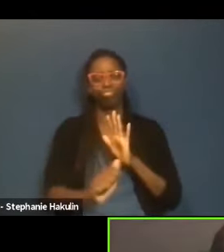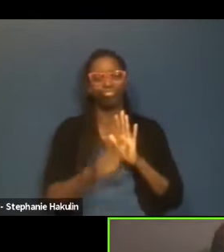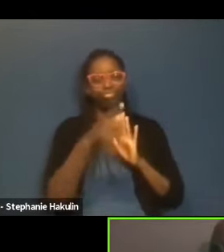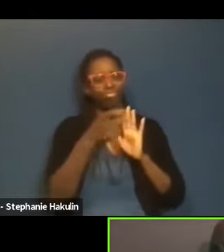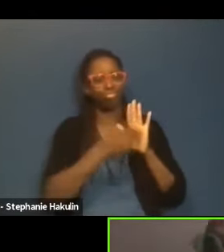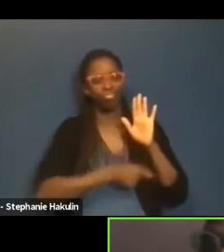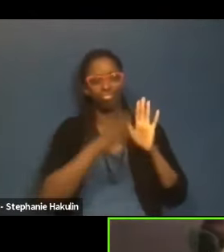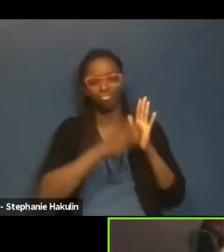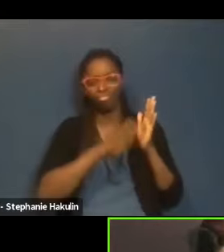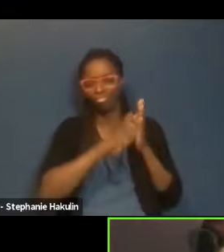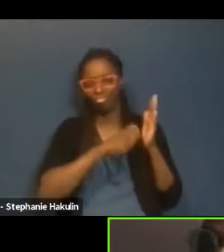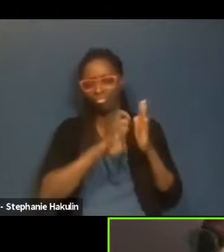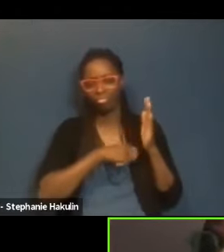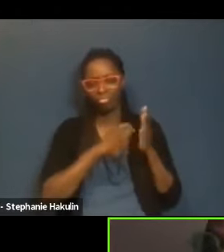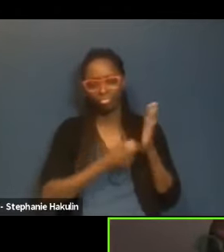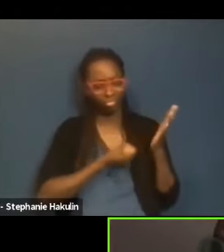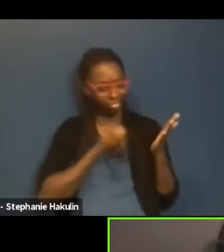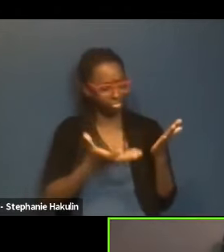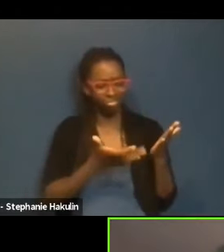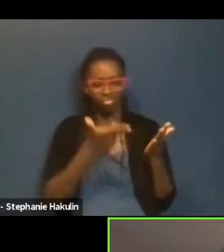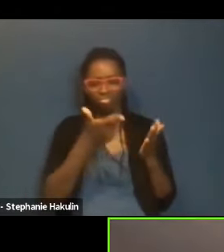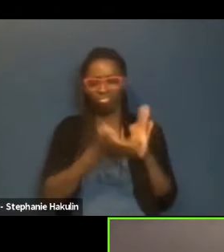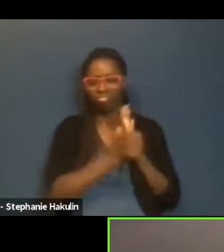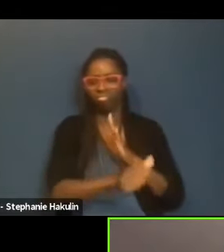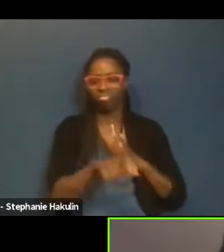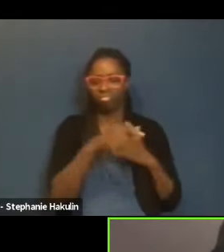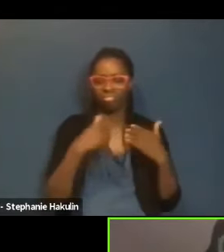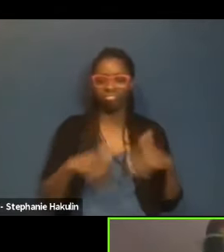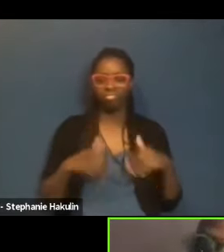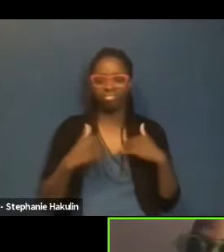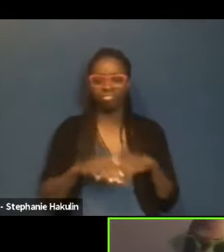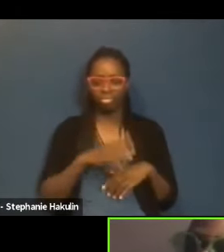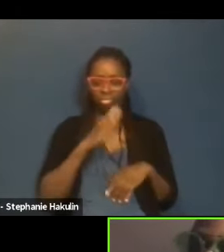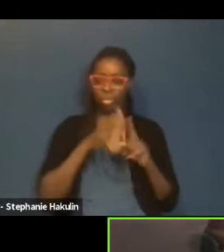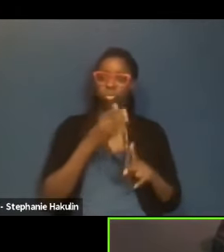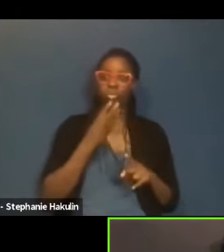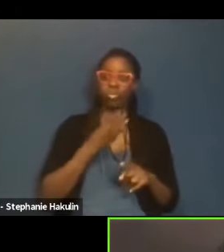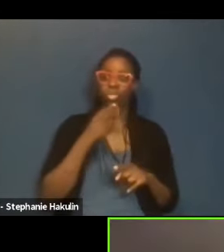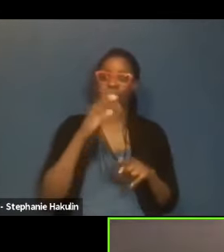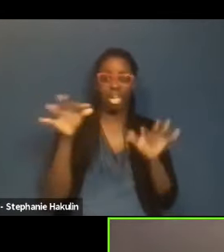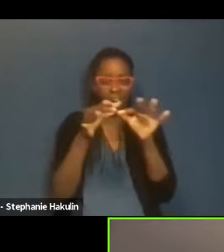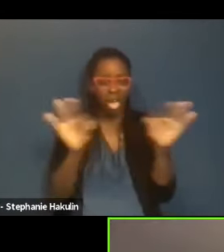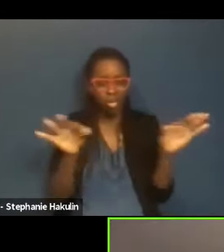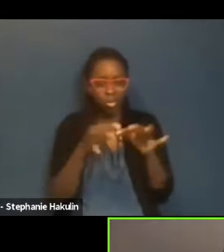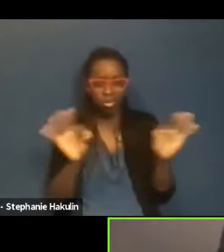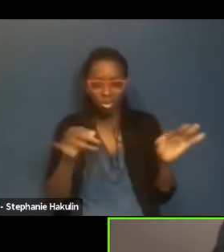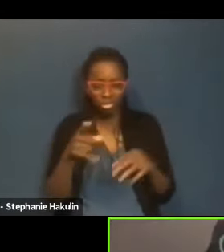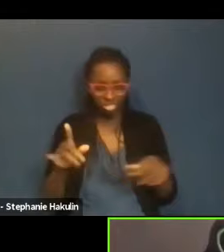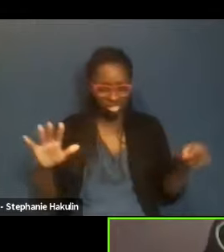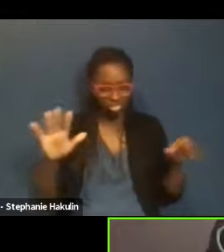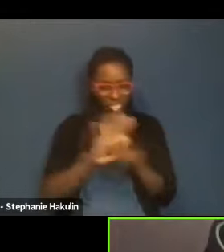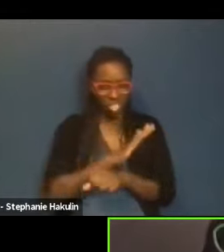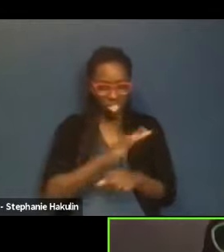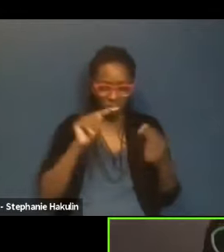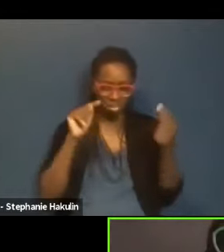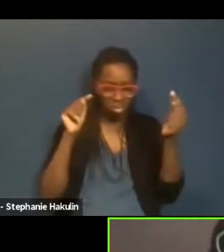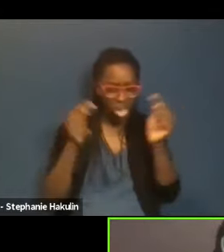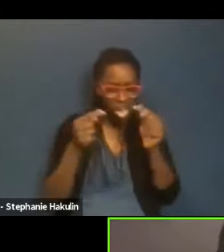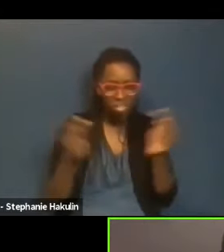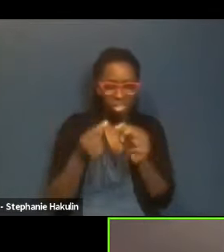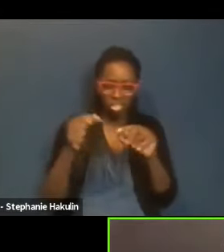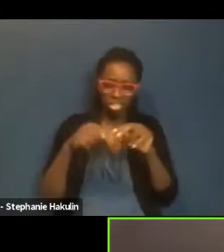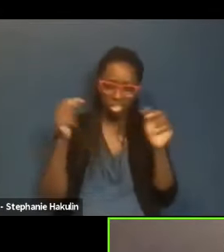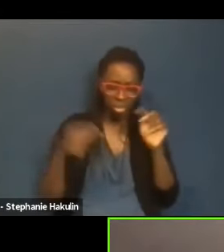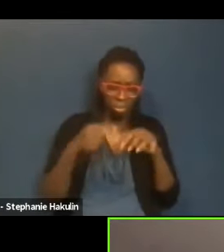somebody out here talk about Hebrew is a language full of thorns. They prick my tongue. I bleed through it. Somebody out here